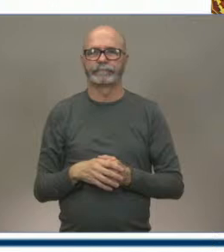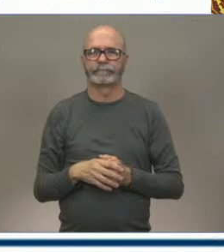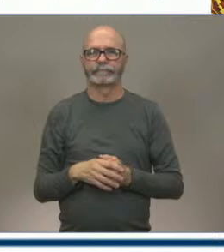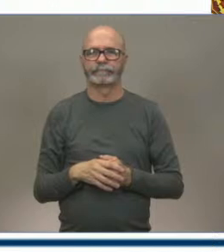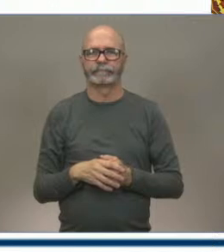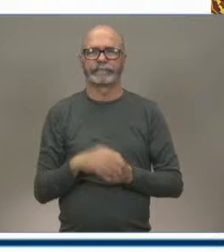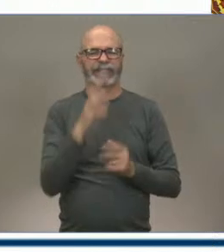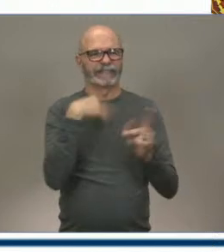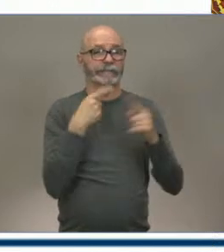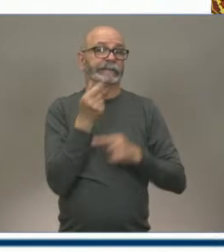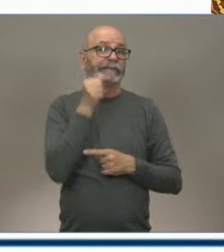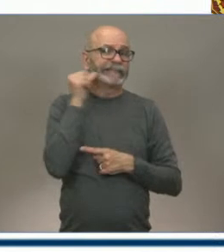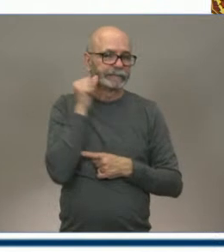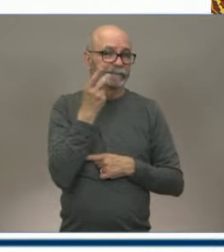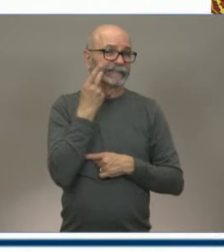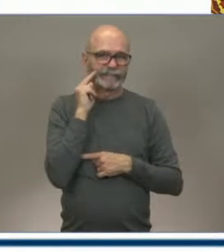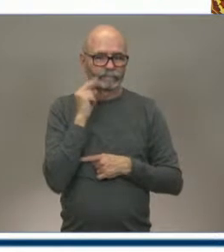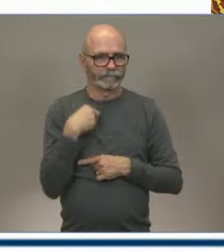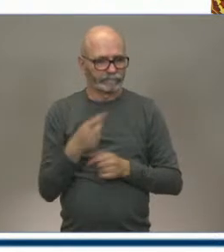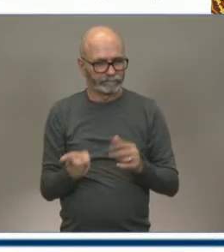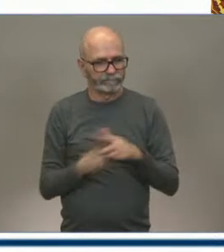from the case at St.